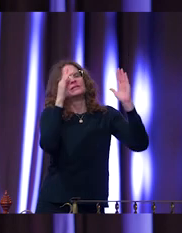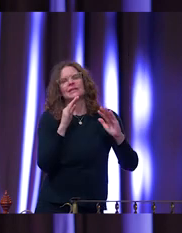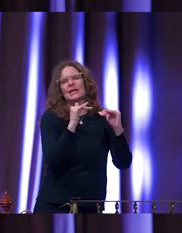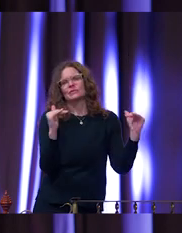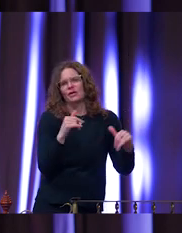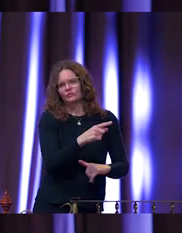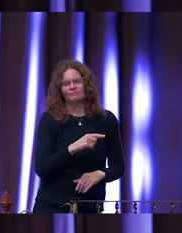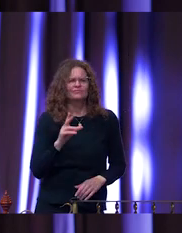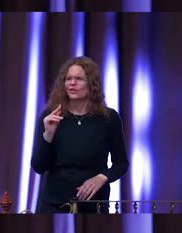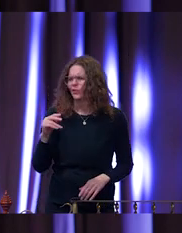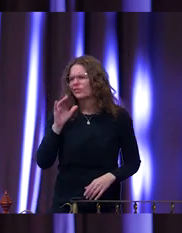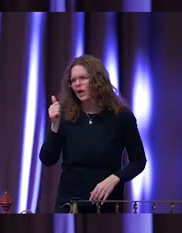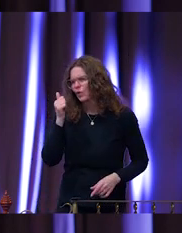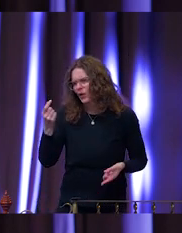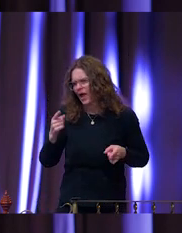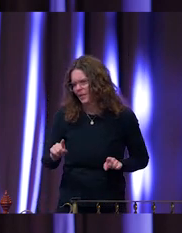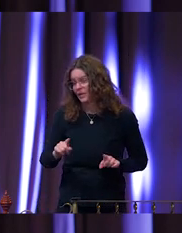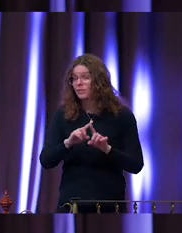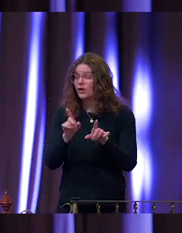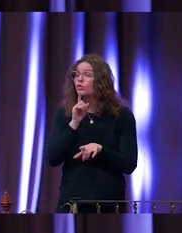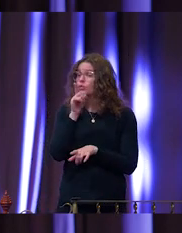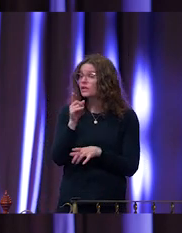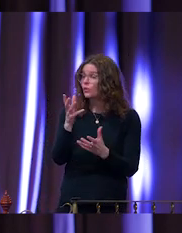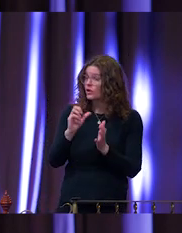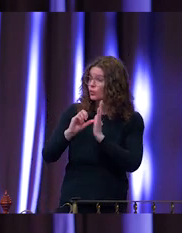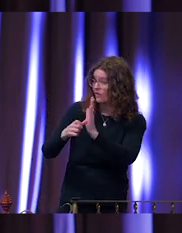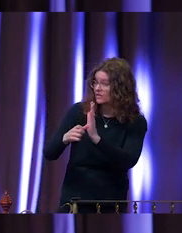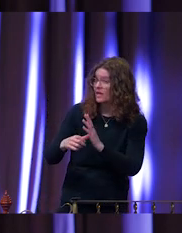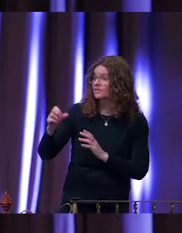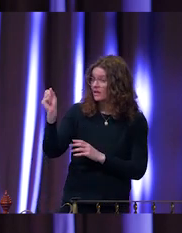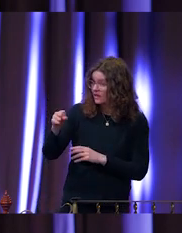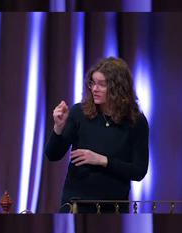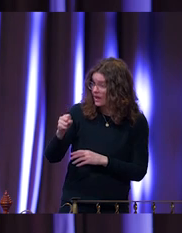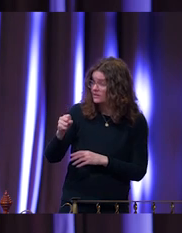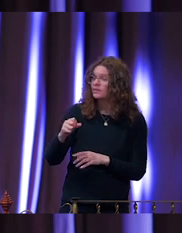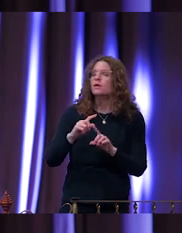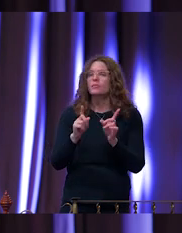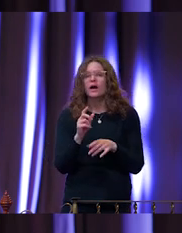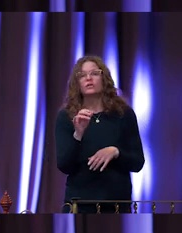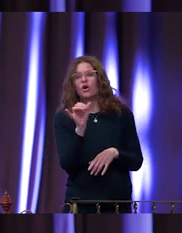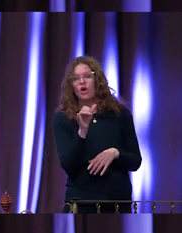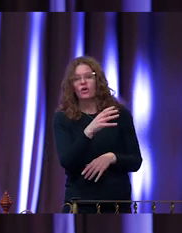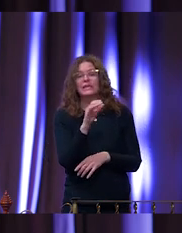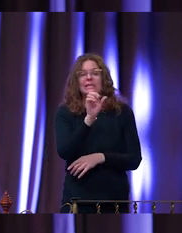definitely not the case. But really, we do want to say that yes, it does matter, but there's an and to